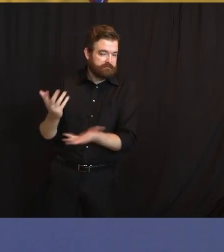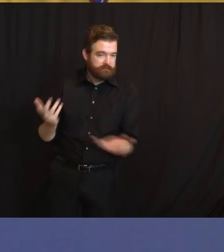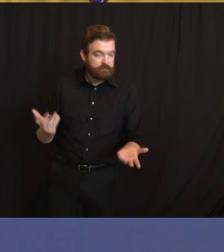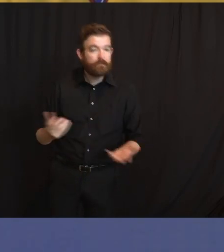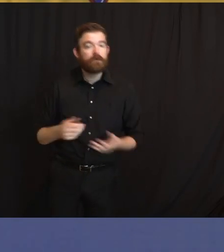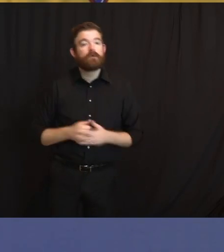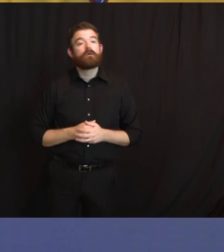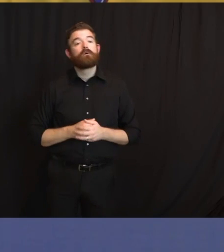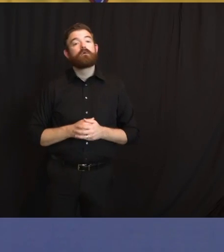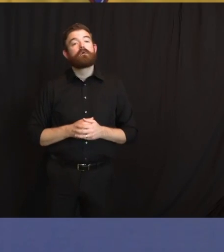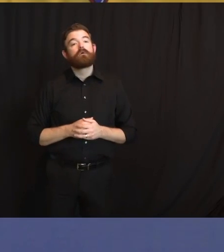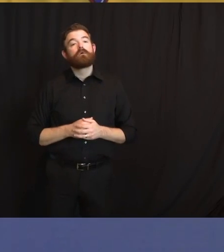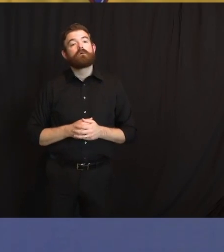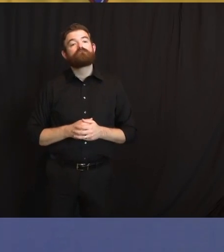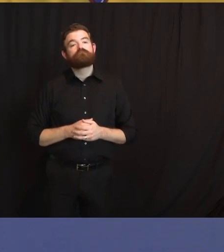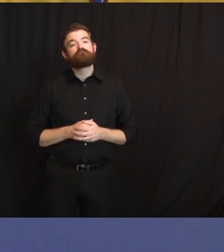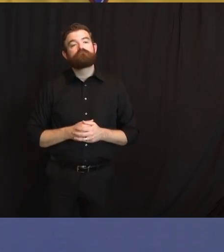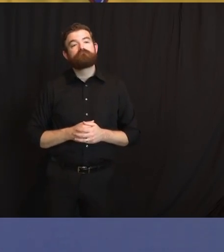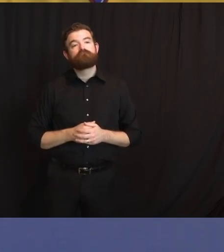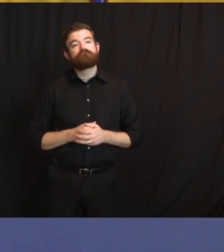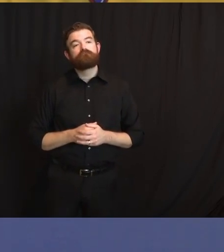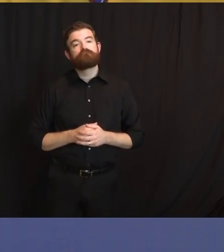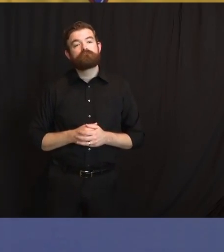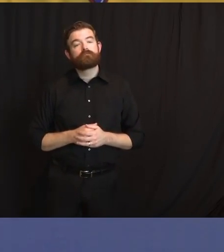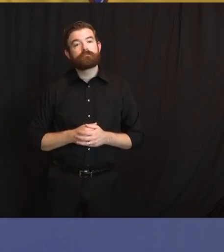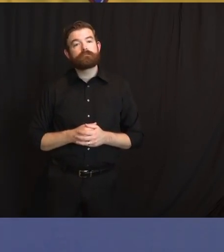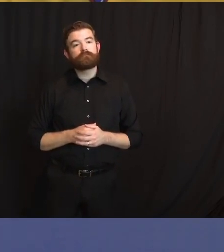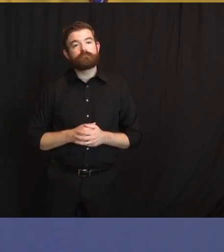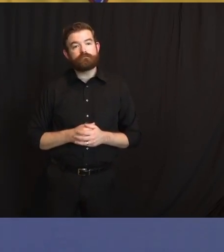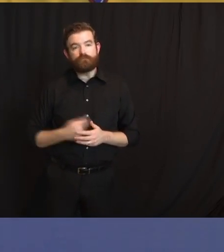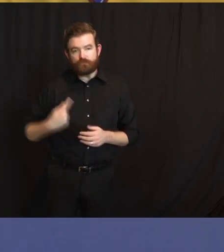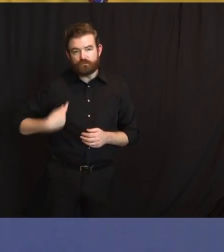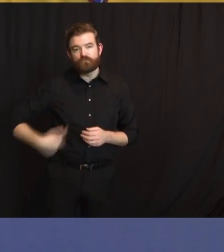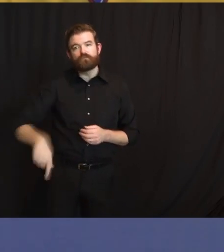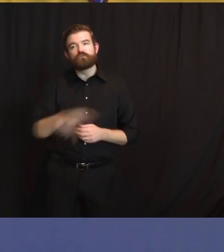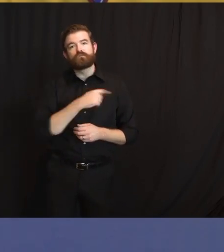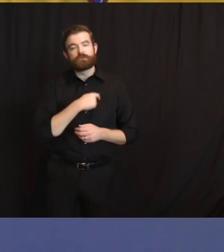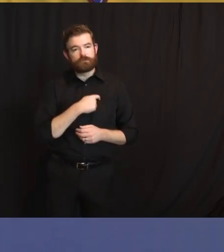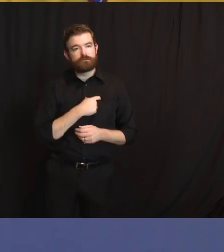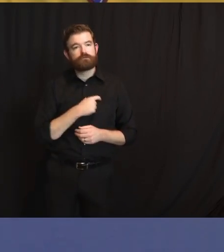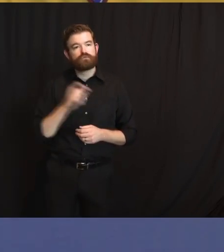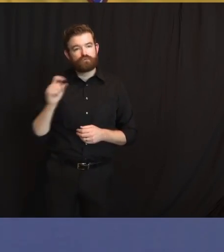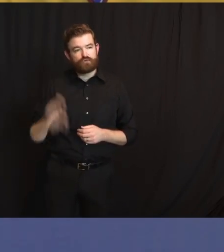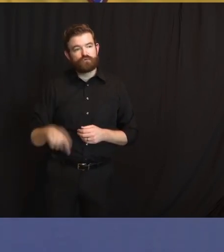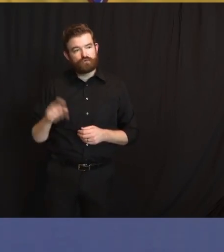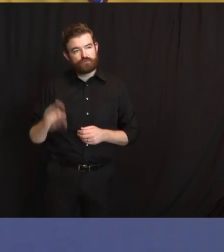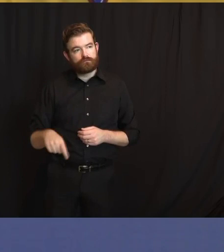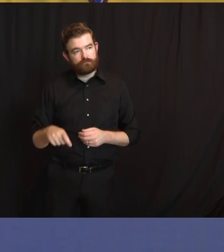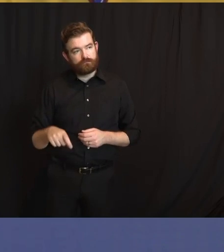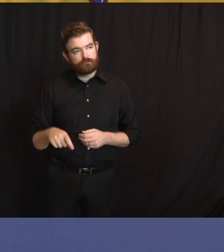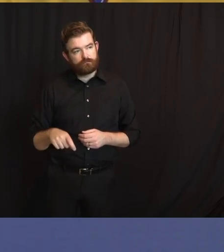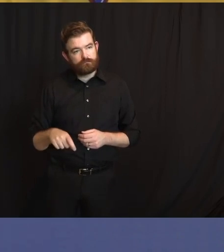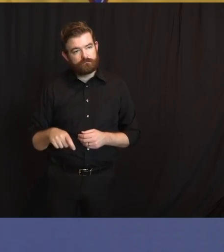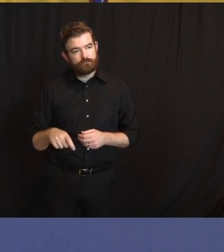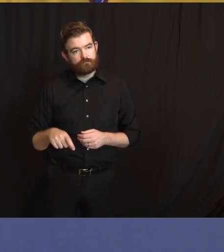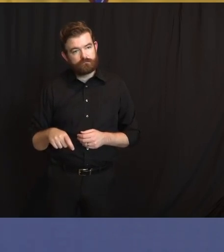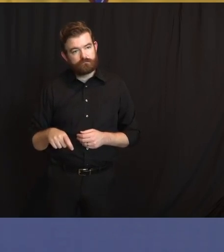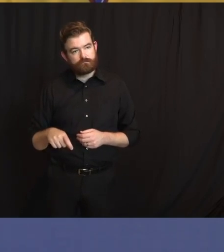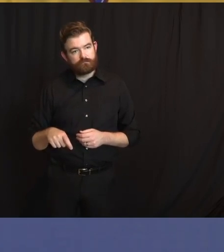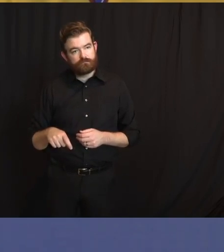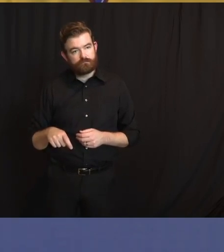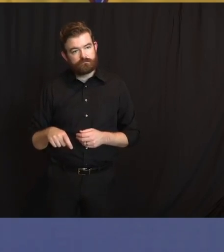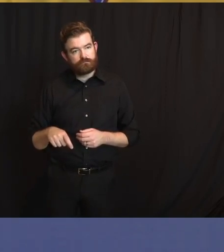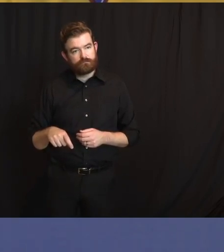it seems to me we ought to be able to get to a better place if there are symbols,